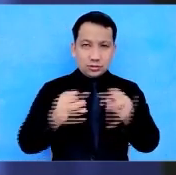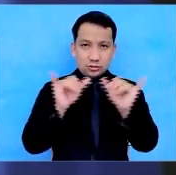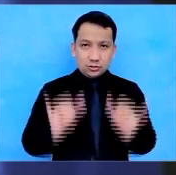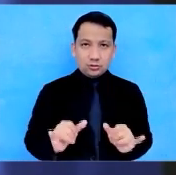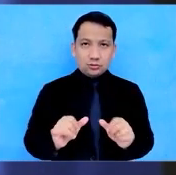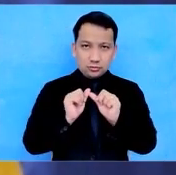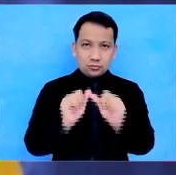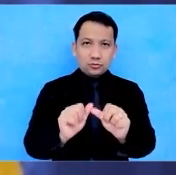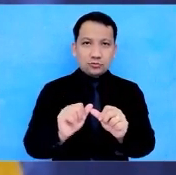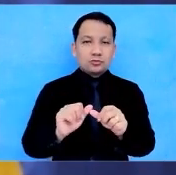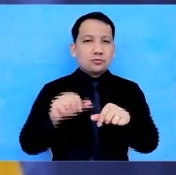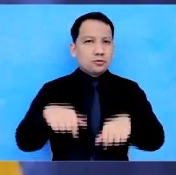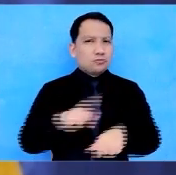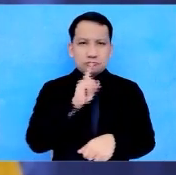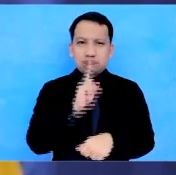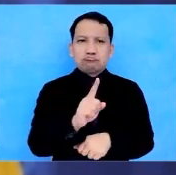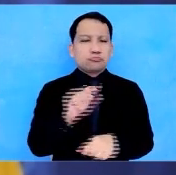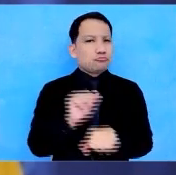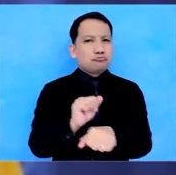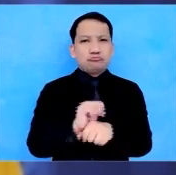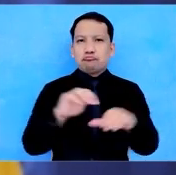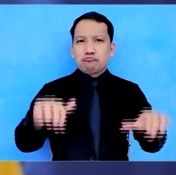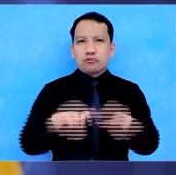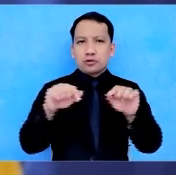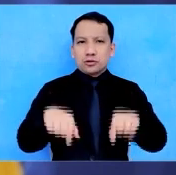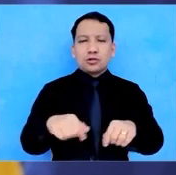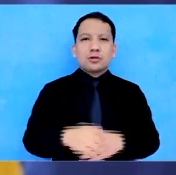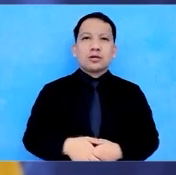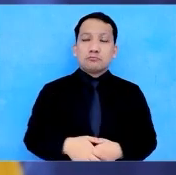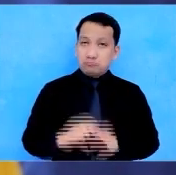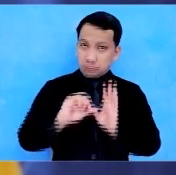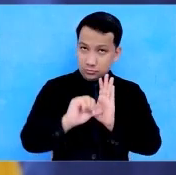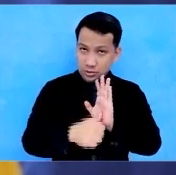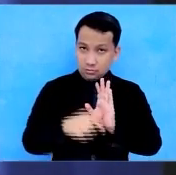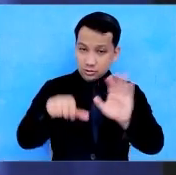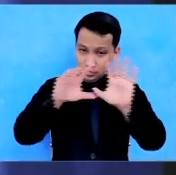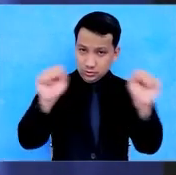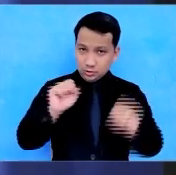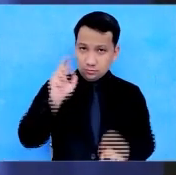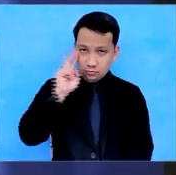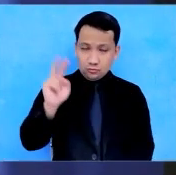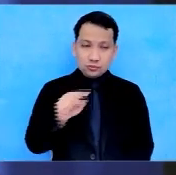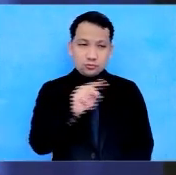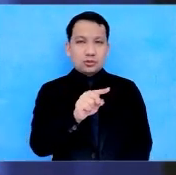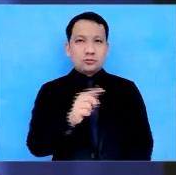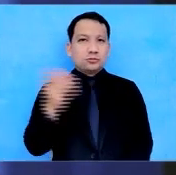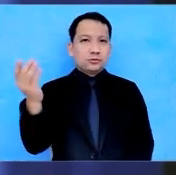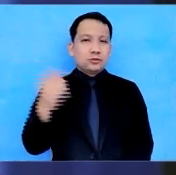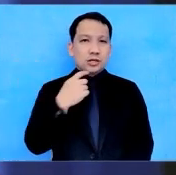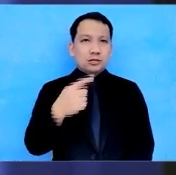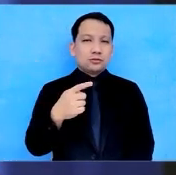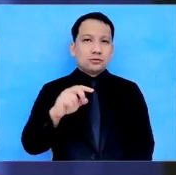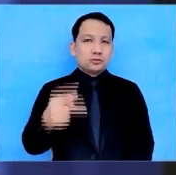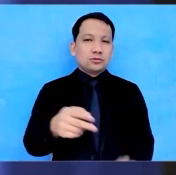is fully functioning. Yan ang pinanindigan ni Pangulong Bongbong Marcos sa kaniyang video message sa plenary session ng Second